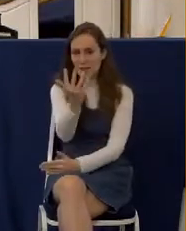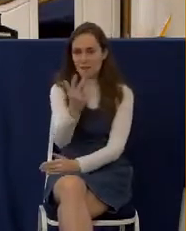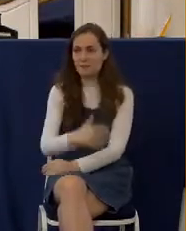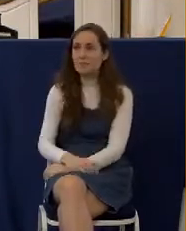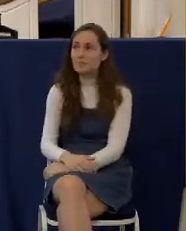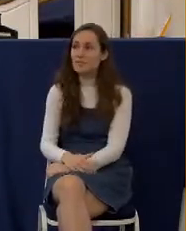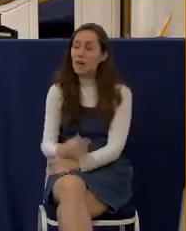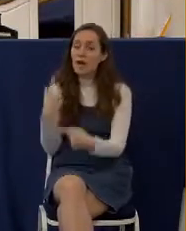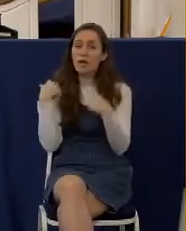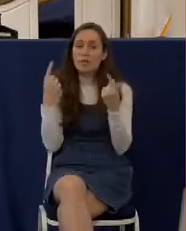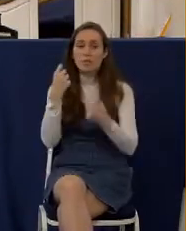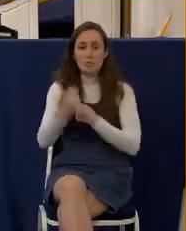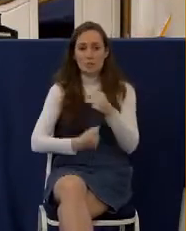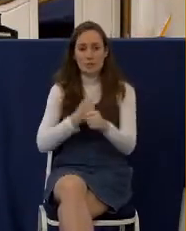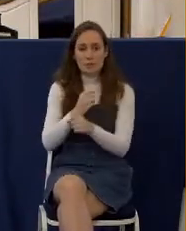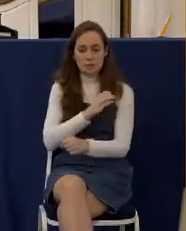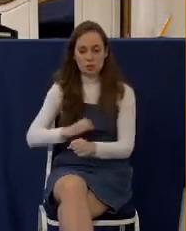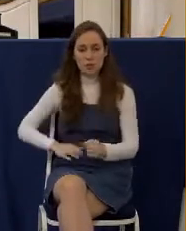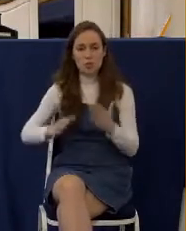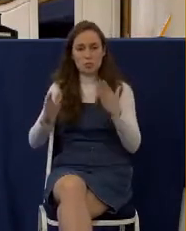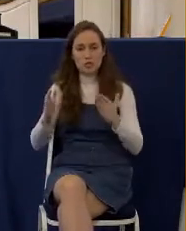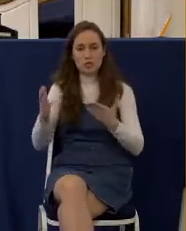Through my years in Christian ministry,